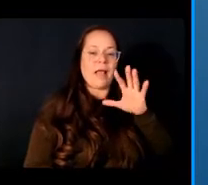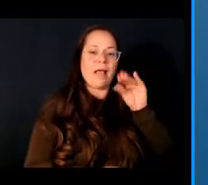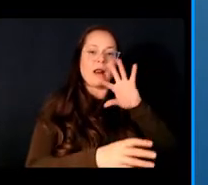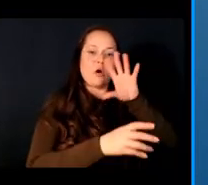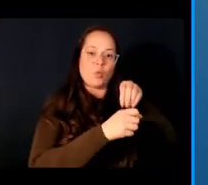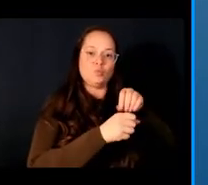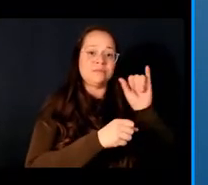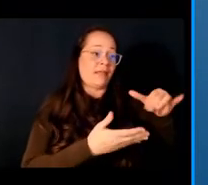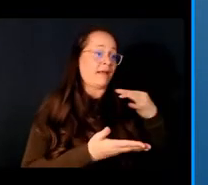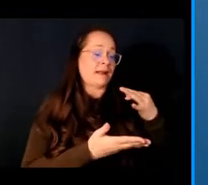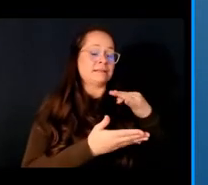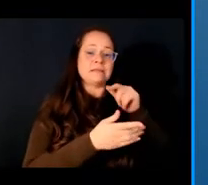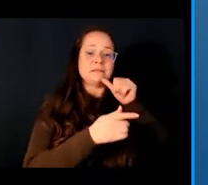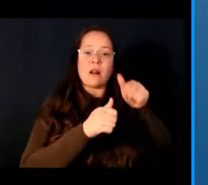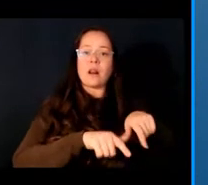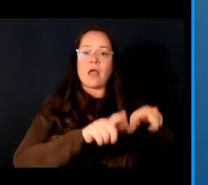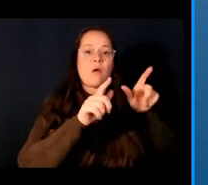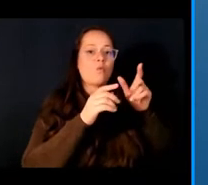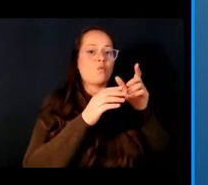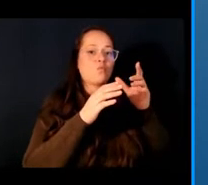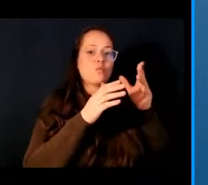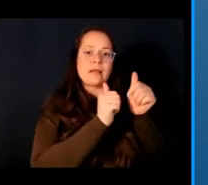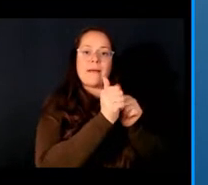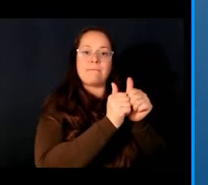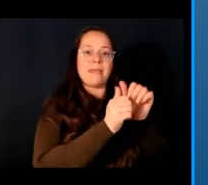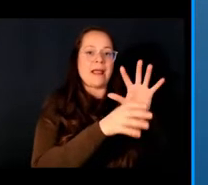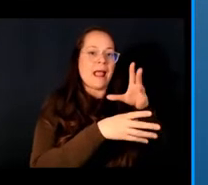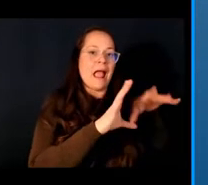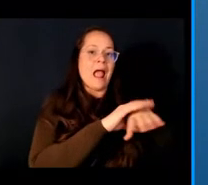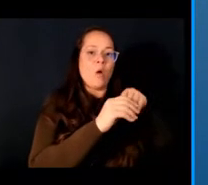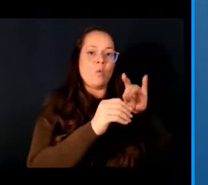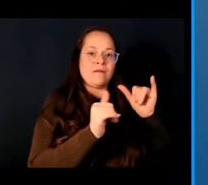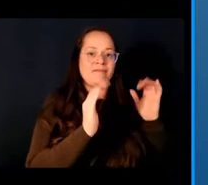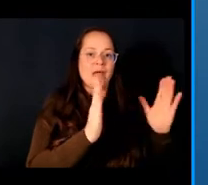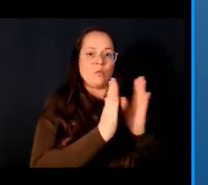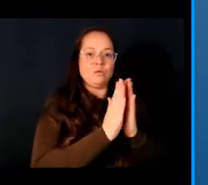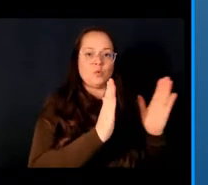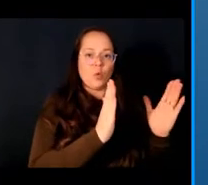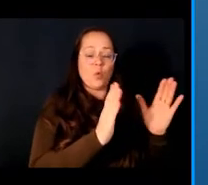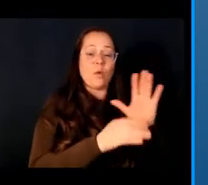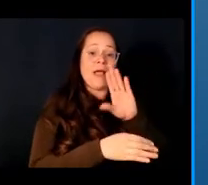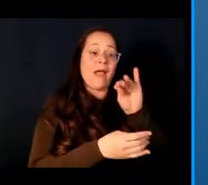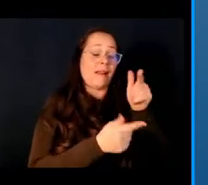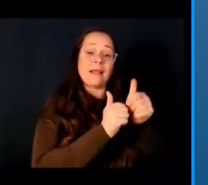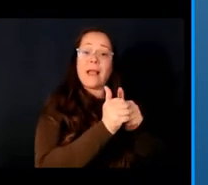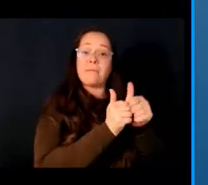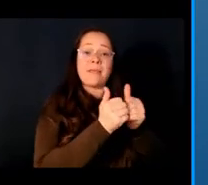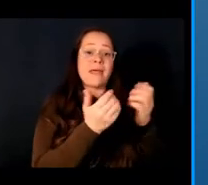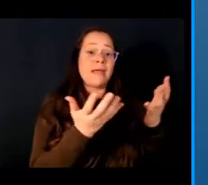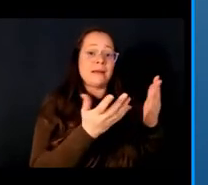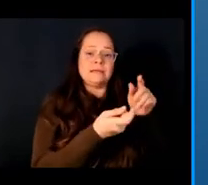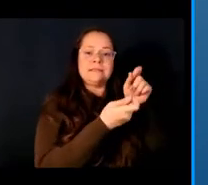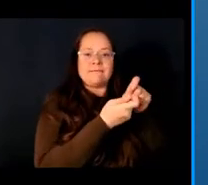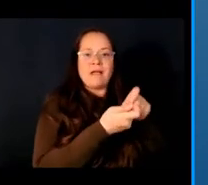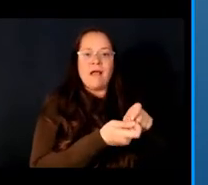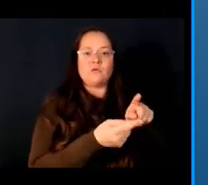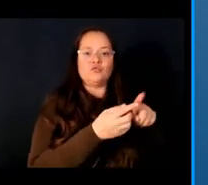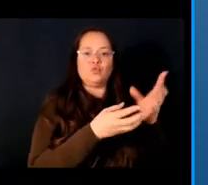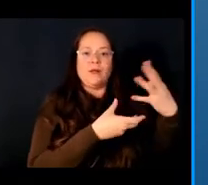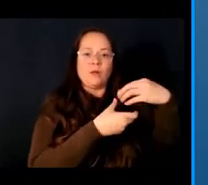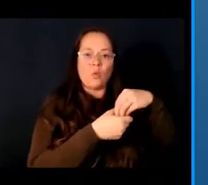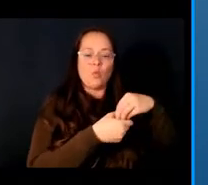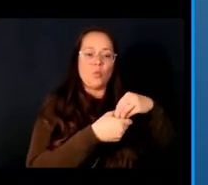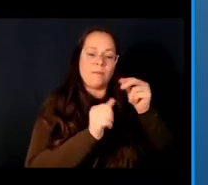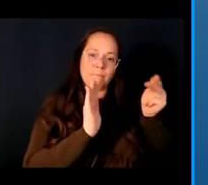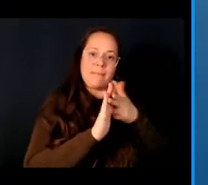is not allowed to campaign in a state that is going outside the window and campaigning is defined to include placing